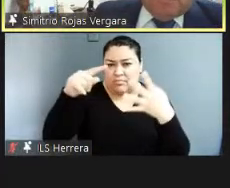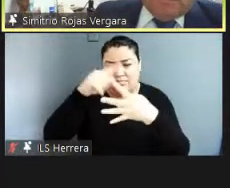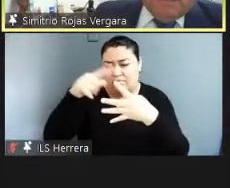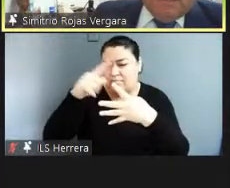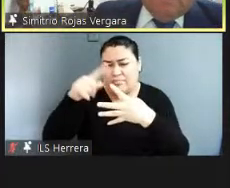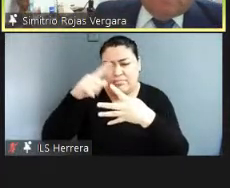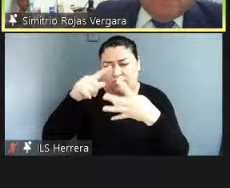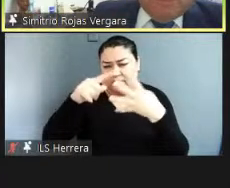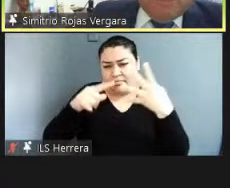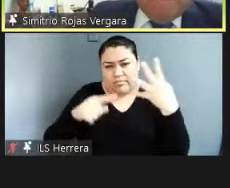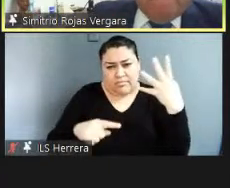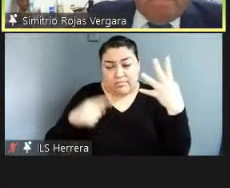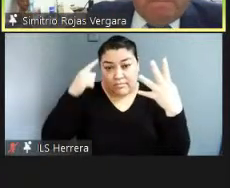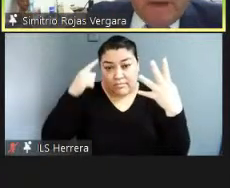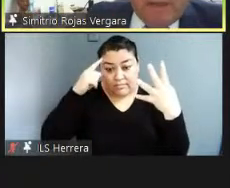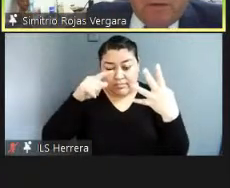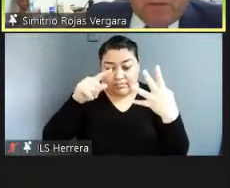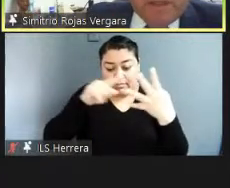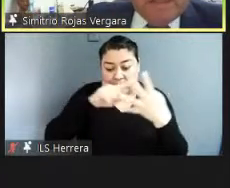exams